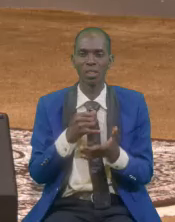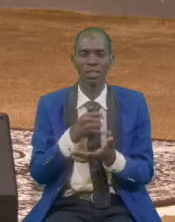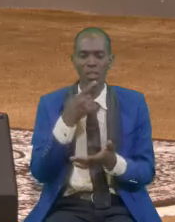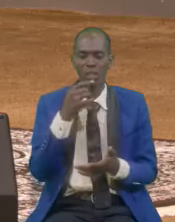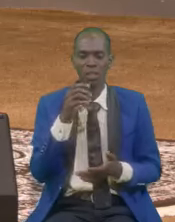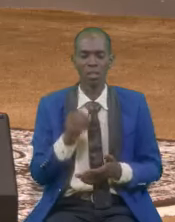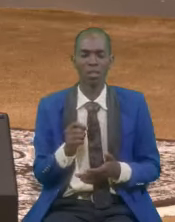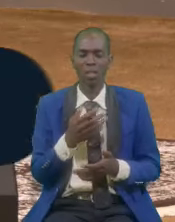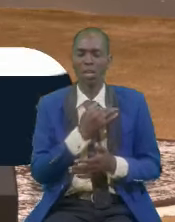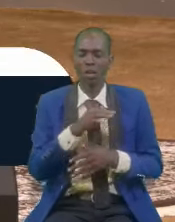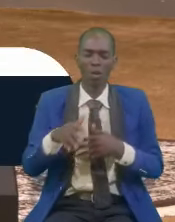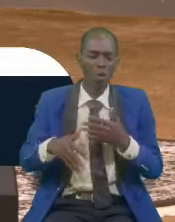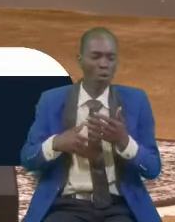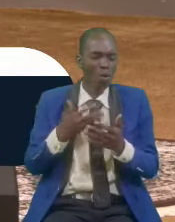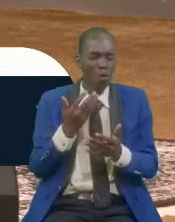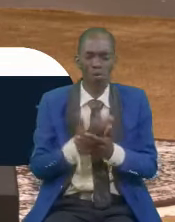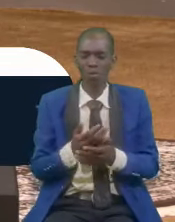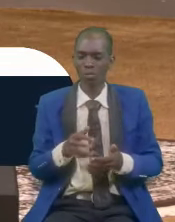and